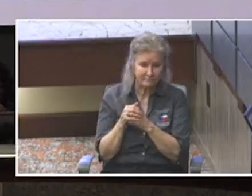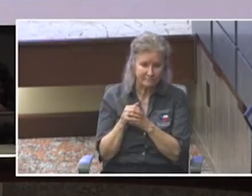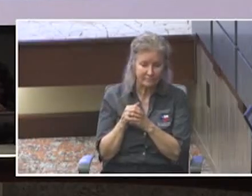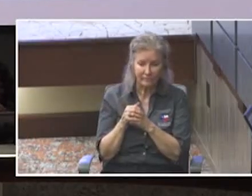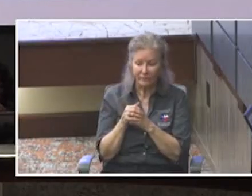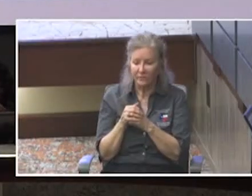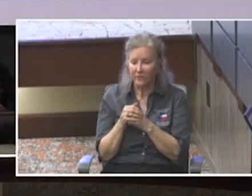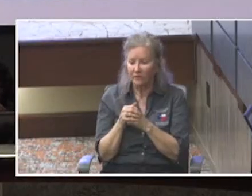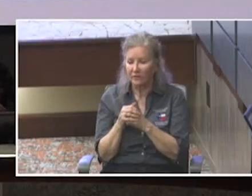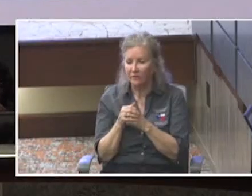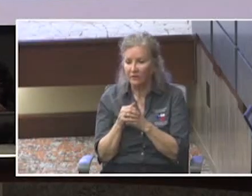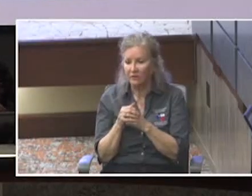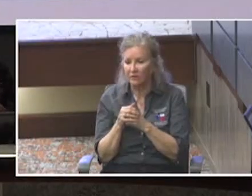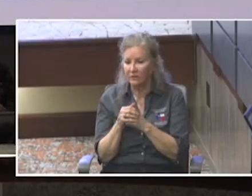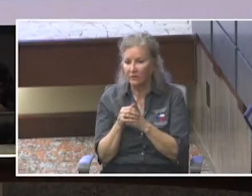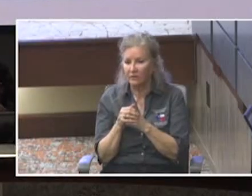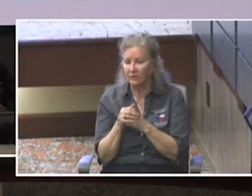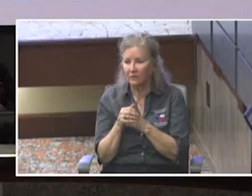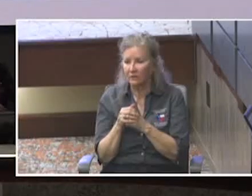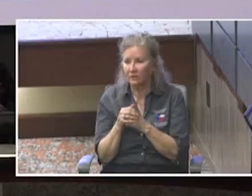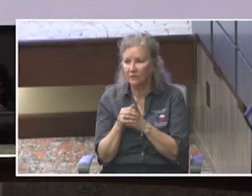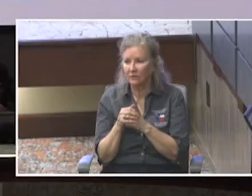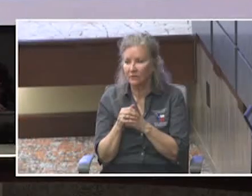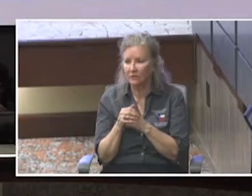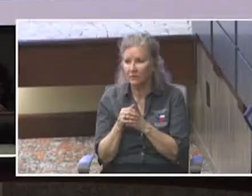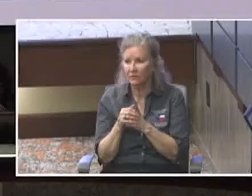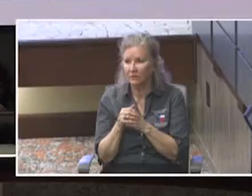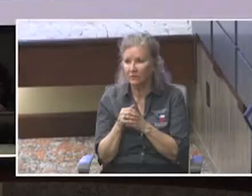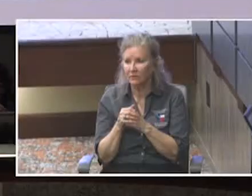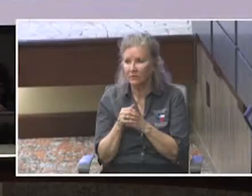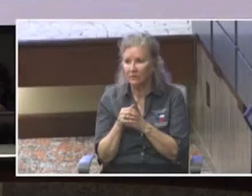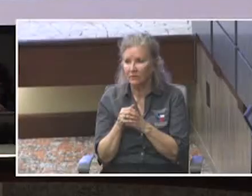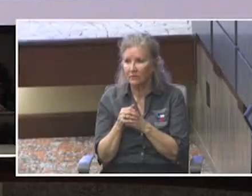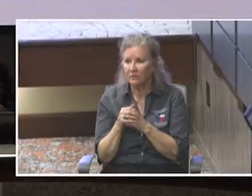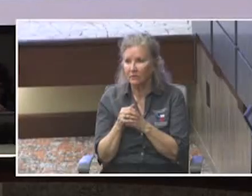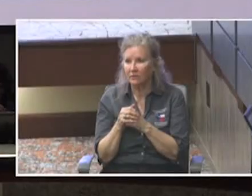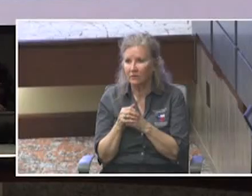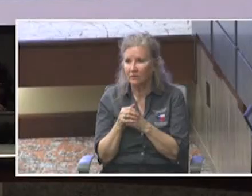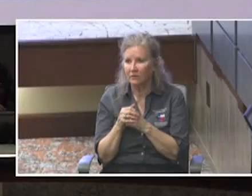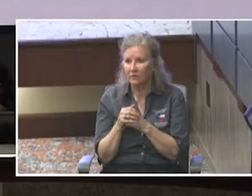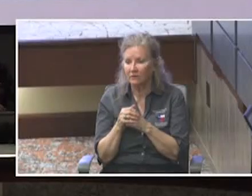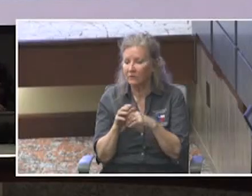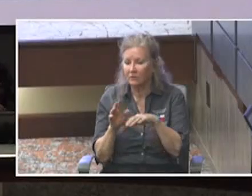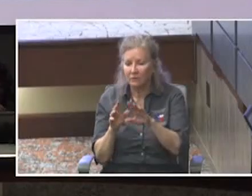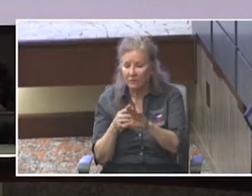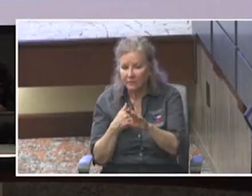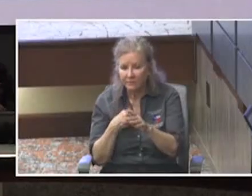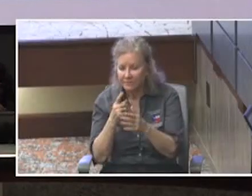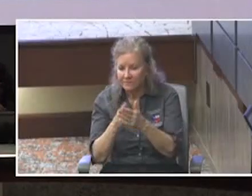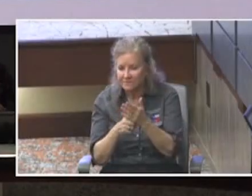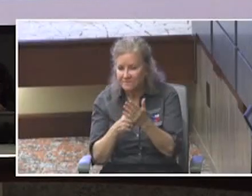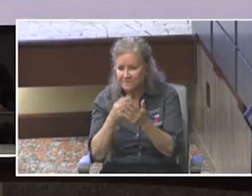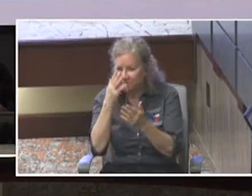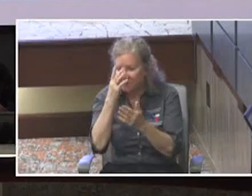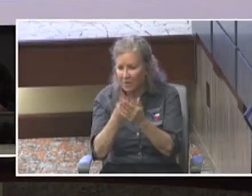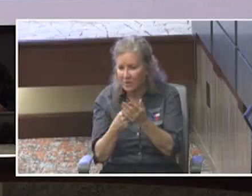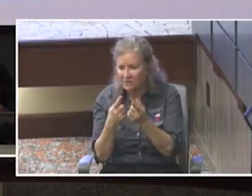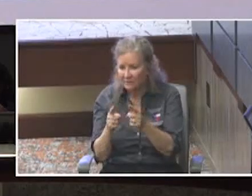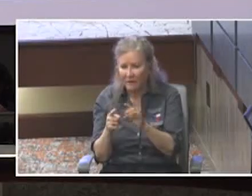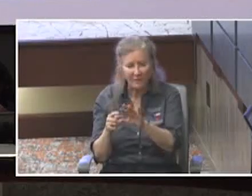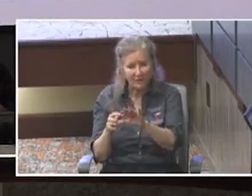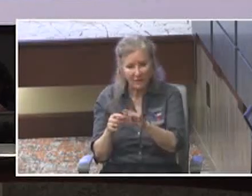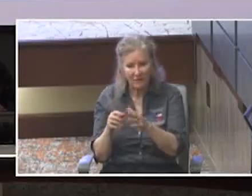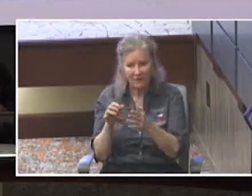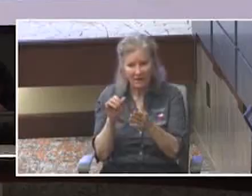March and charges. So I don't know, we need to do a deeper dive on what's happening there. I know that some of it's seasonal, but it's not proven out to be seasonal